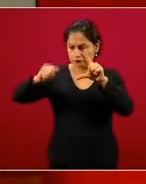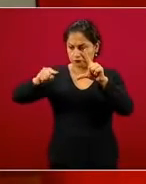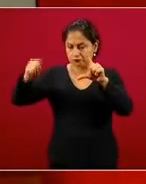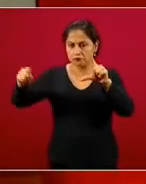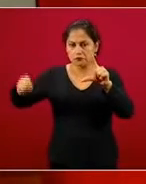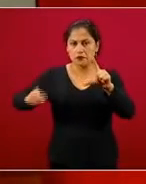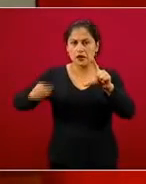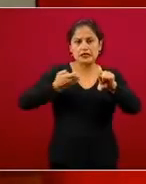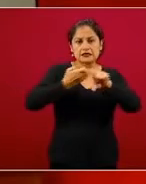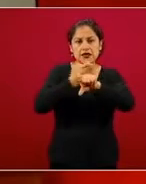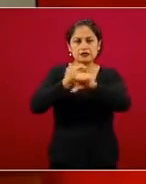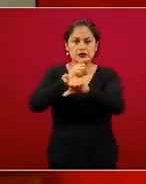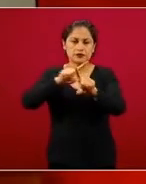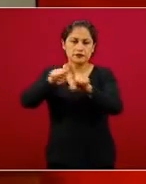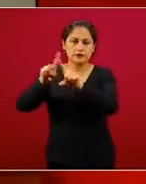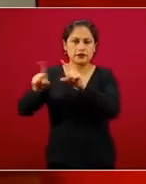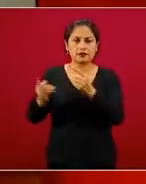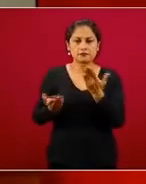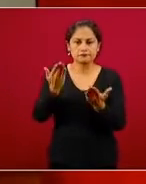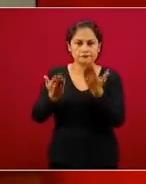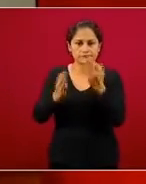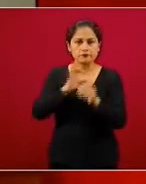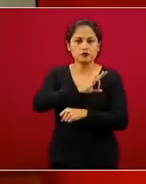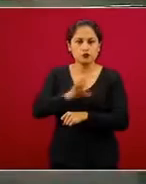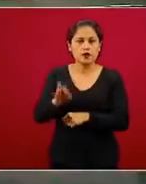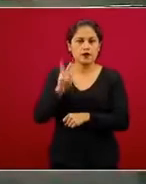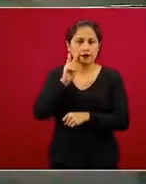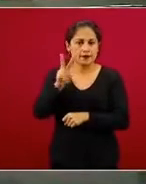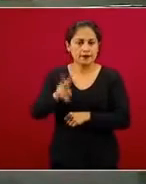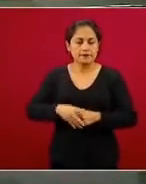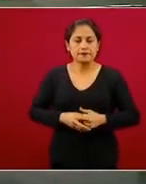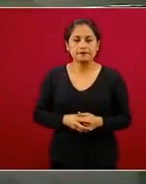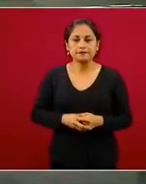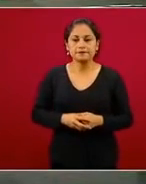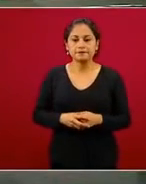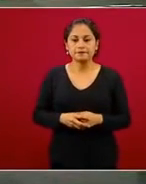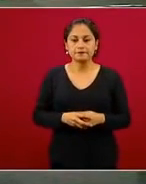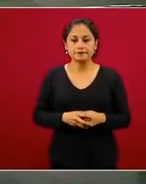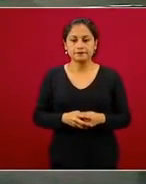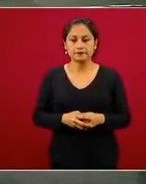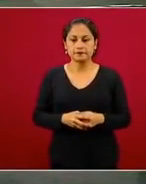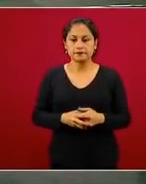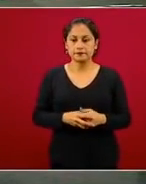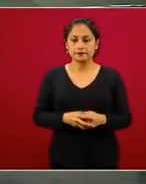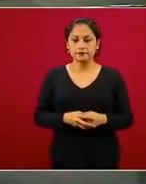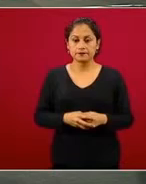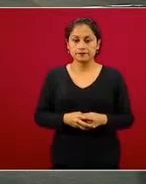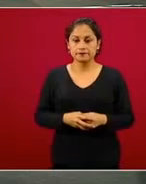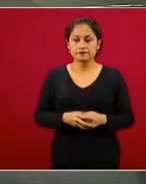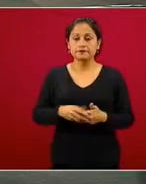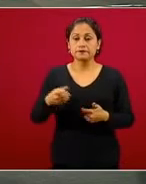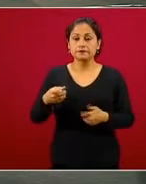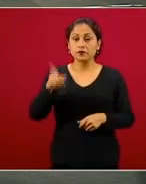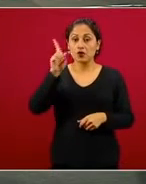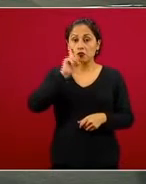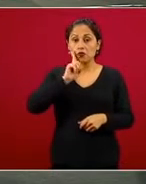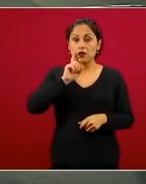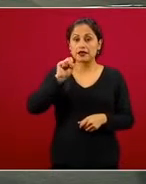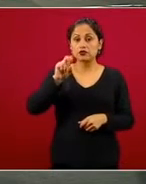you can even export this information into a chart.